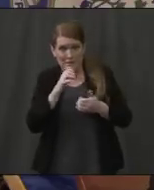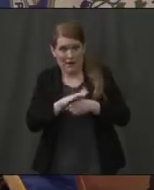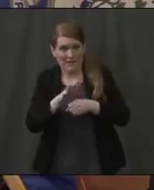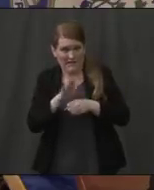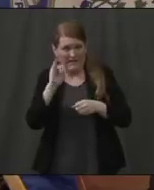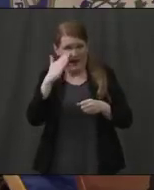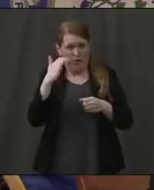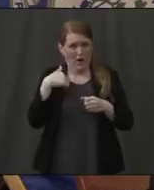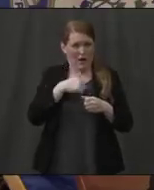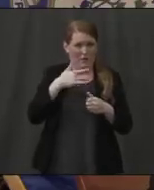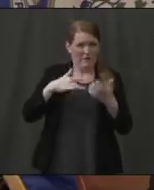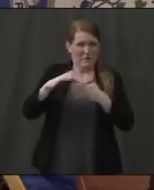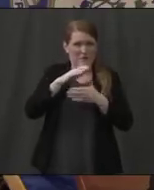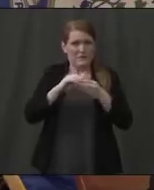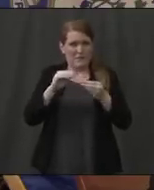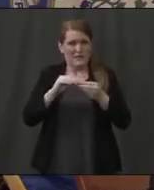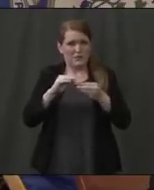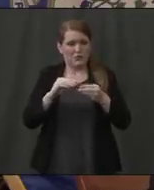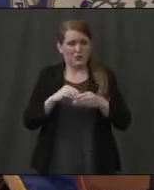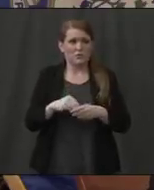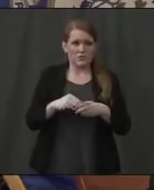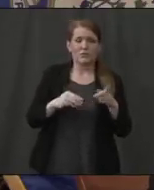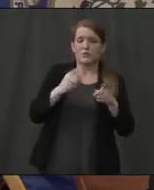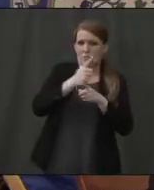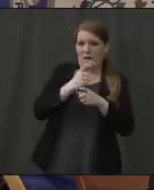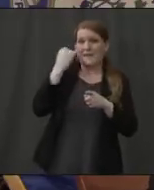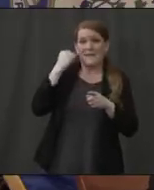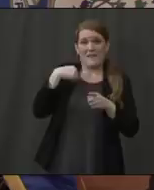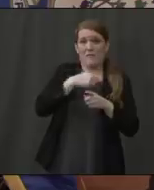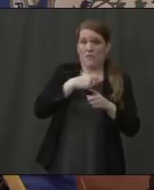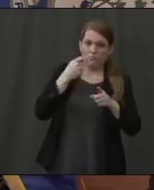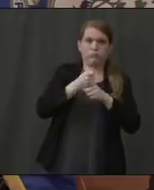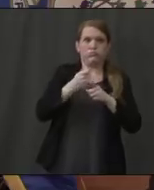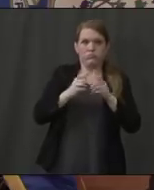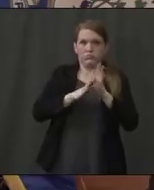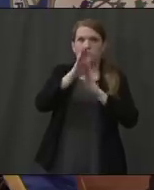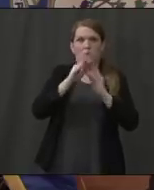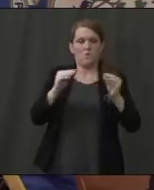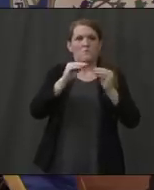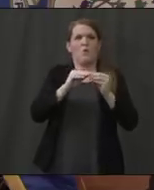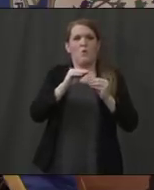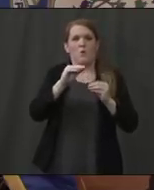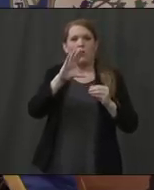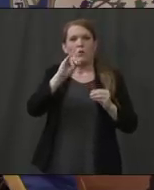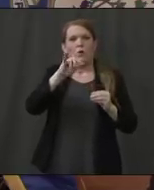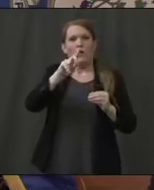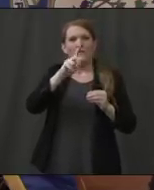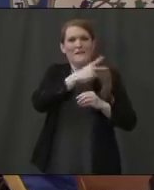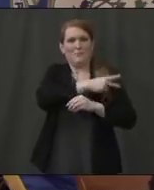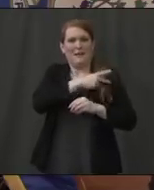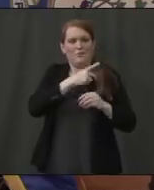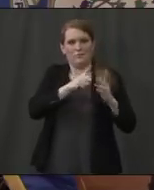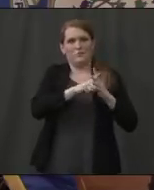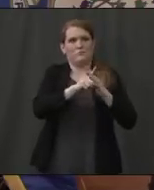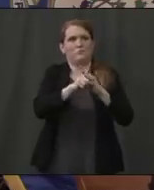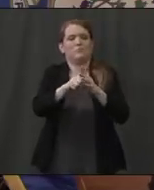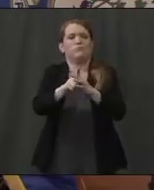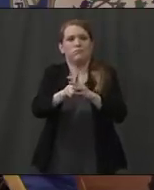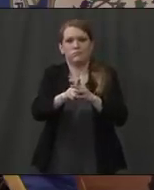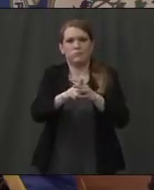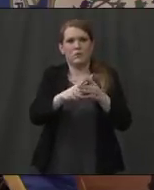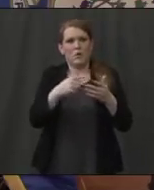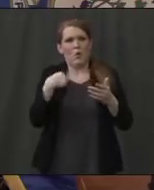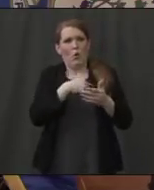patients, the precautions for those patients are much more specific than they are for, an average patient on a